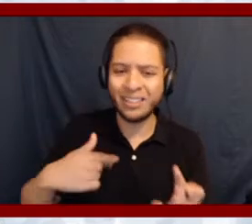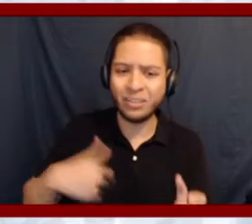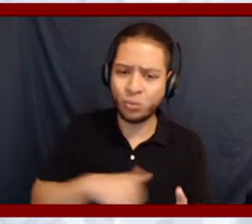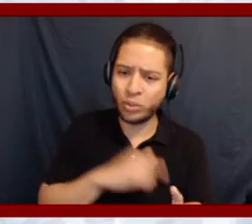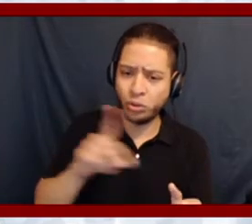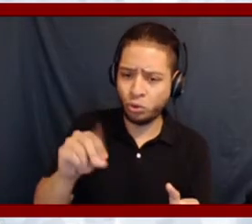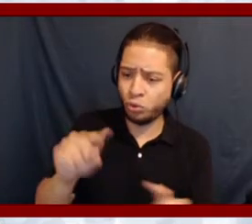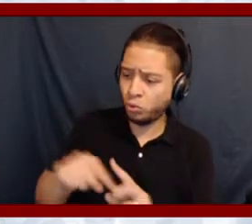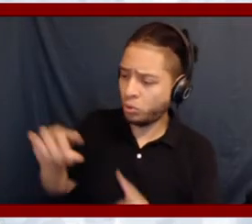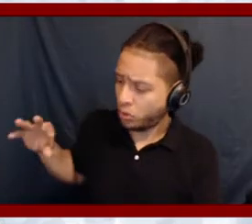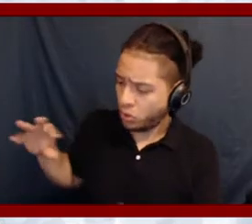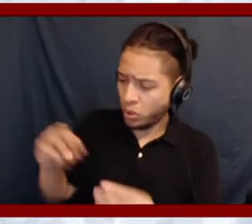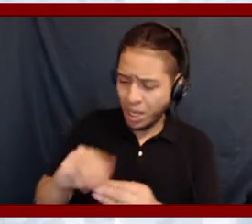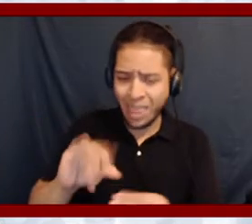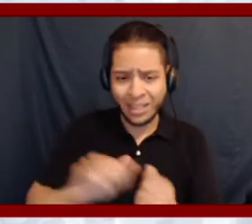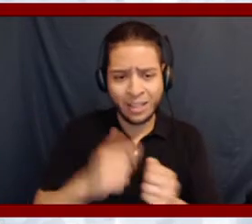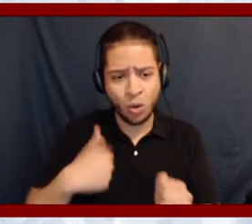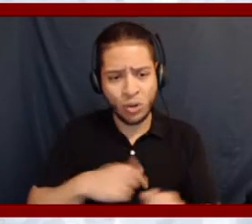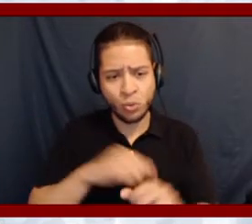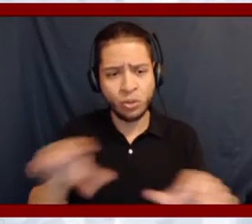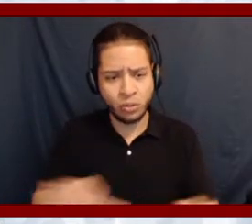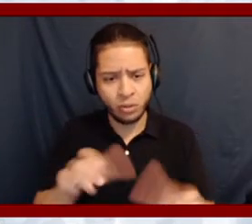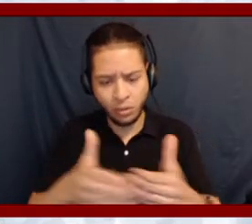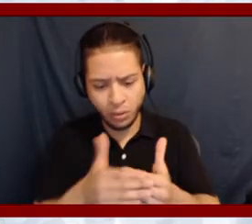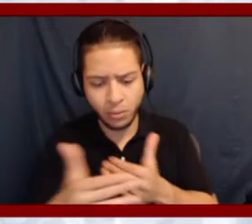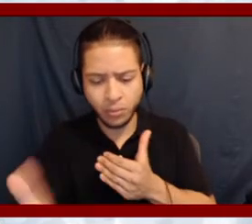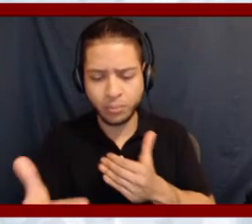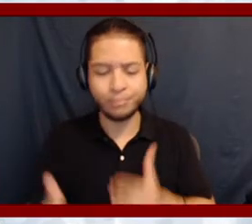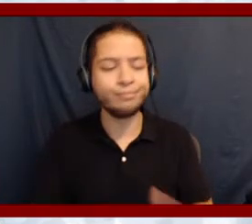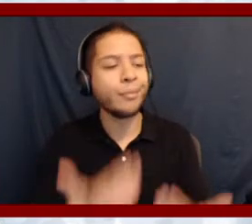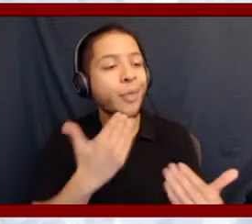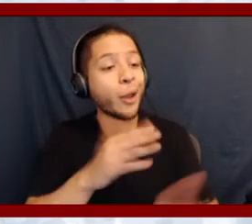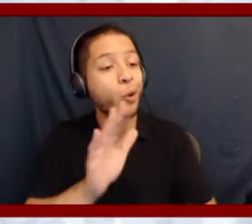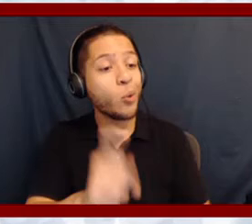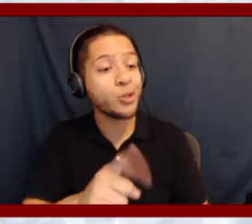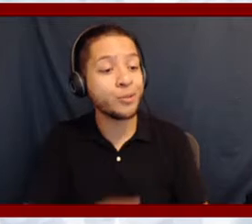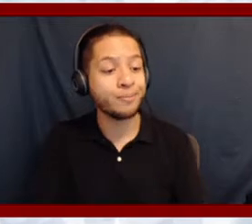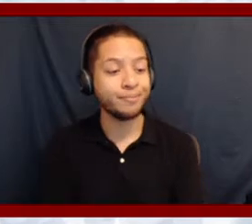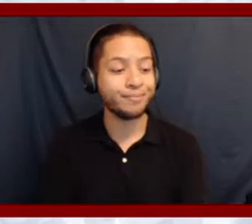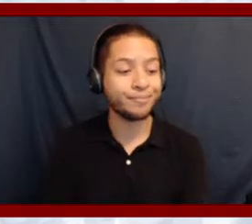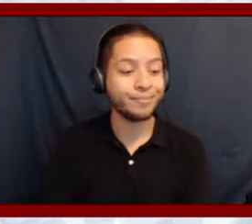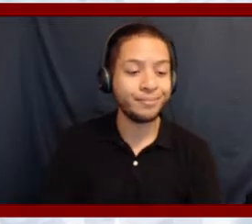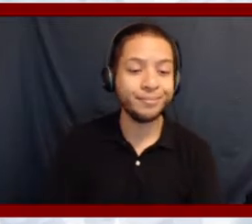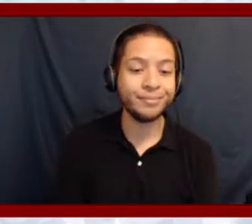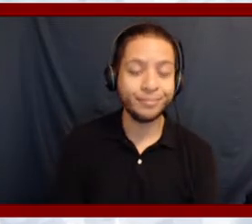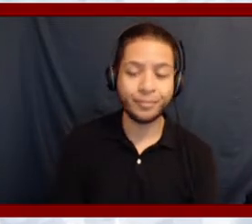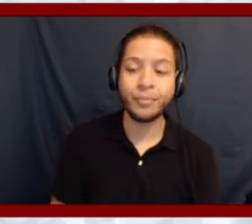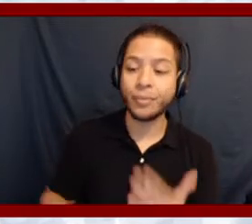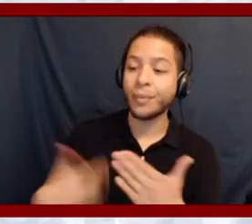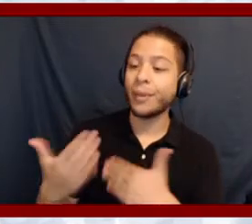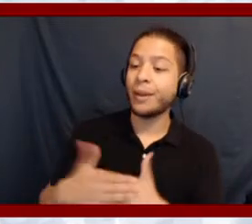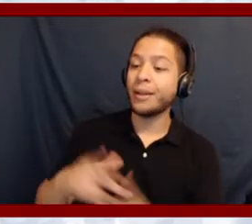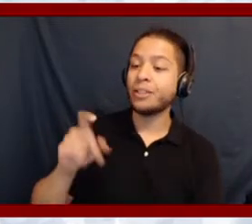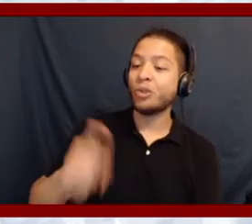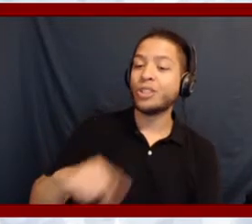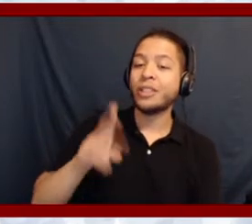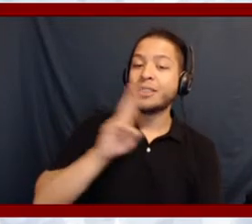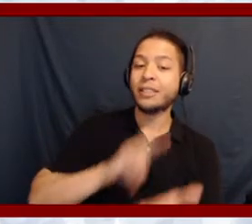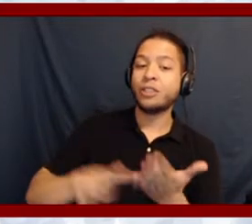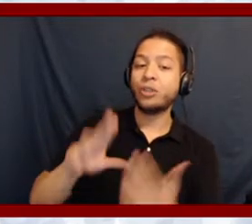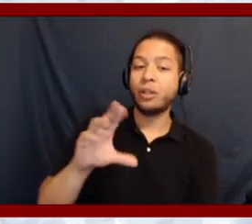thank you for the question. Thank you. Thank you. Next question is going to be for Secretary Cardona.